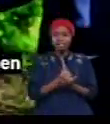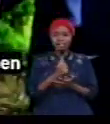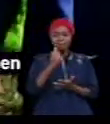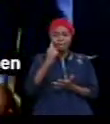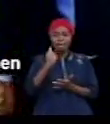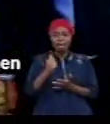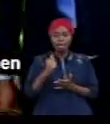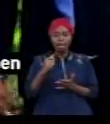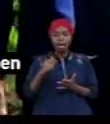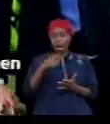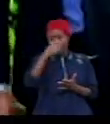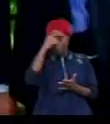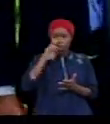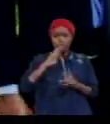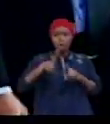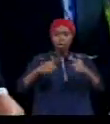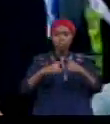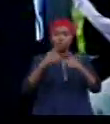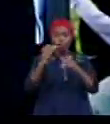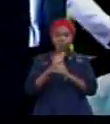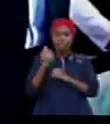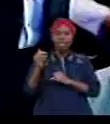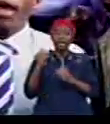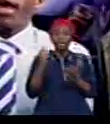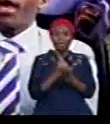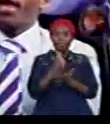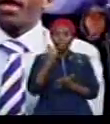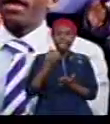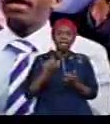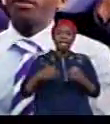win the fight. Lift the